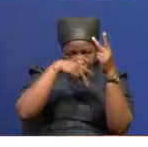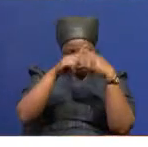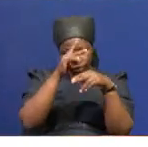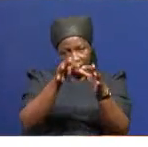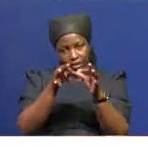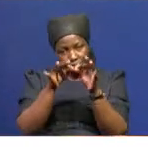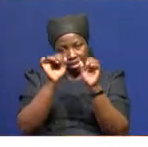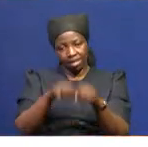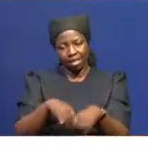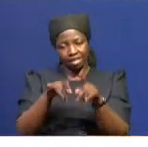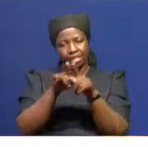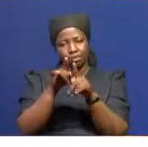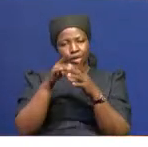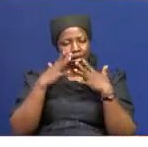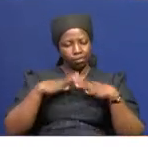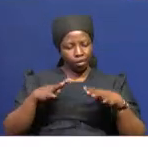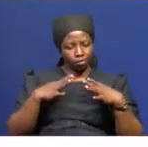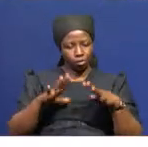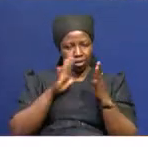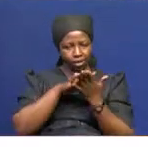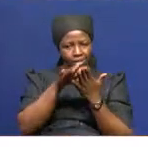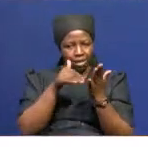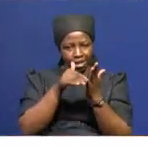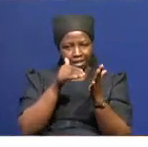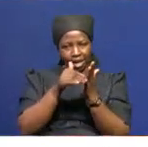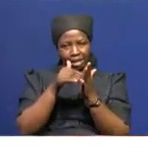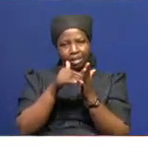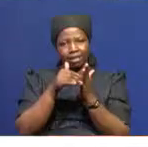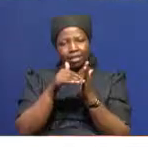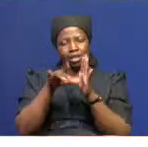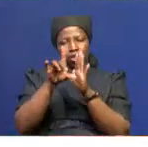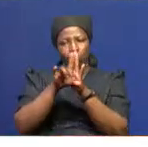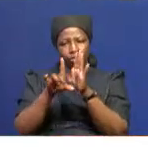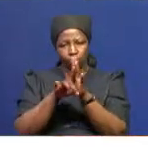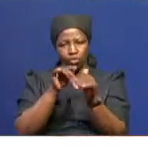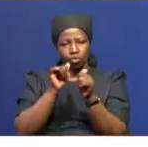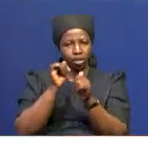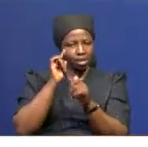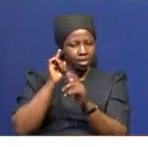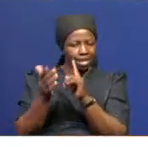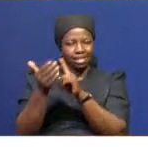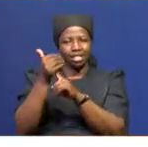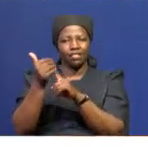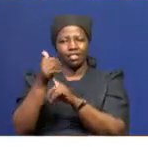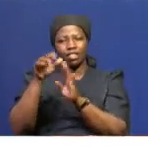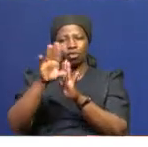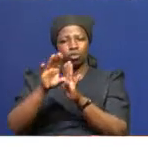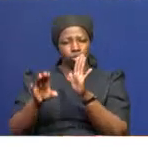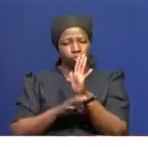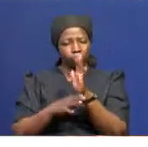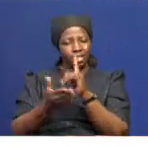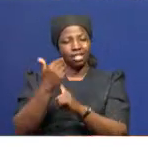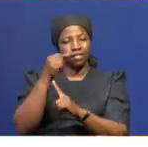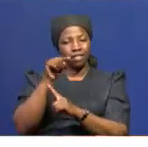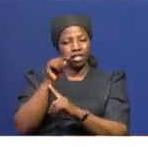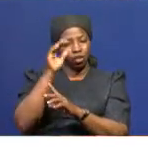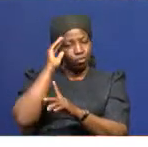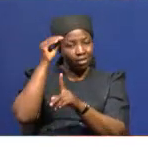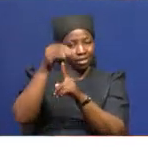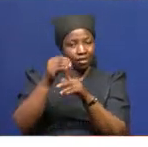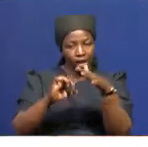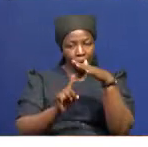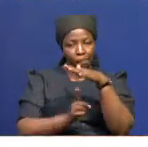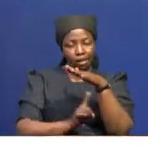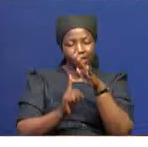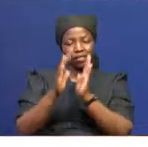accountable, and citizen-centered policing that meets the aspirations of our Constitution. To realize these objectives, the Ministry